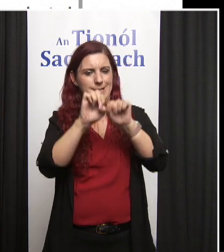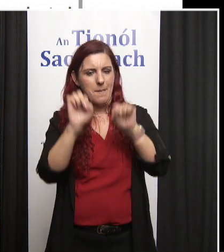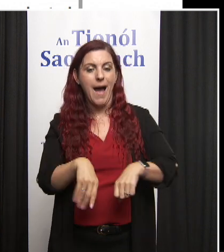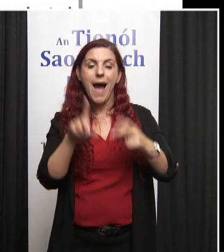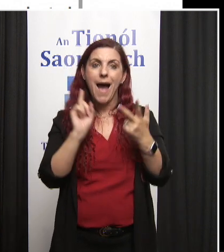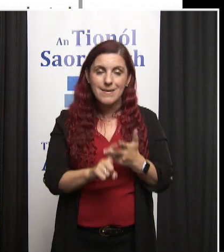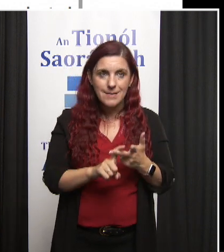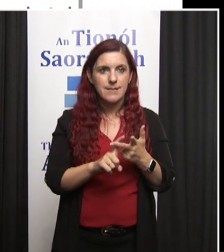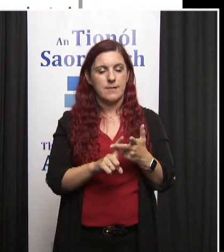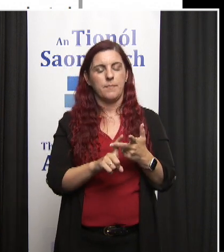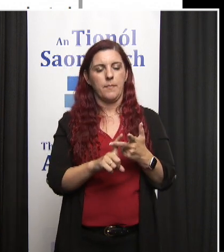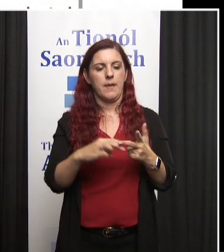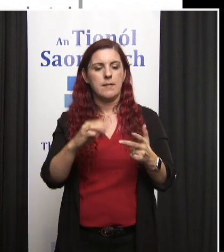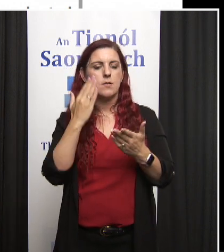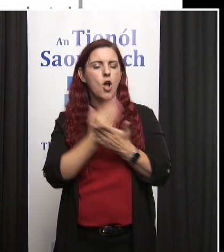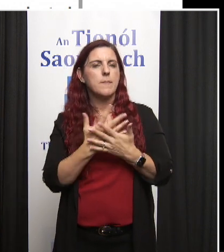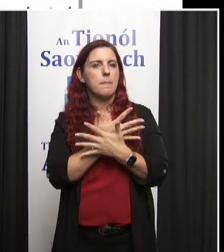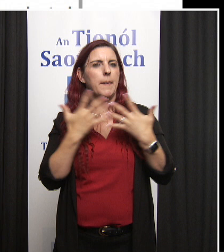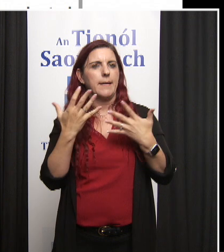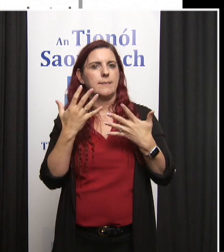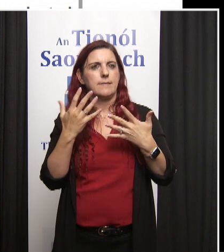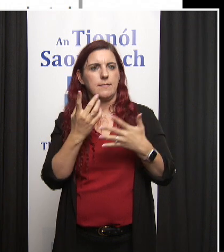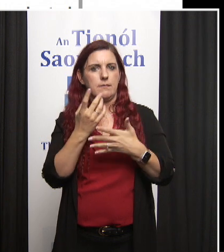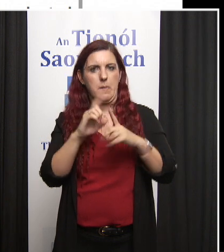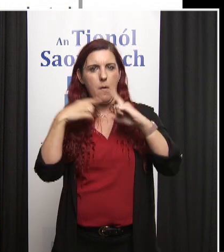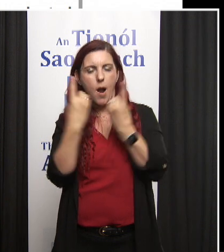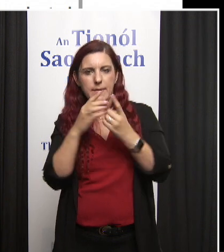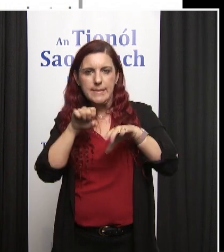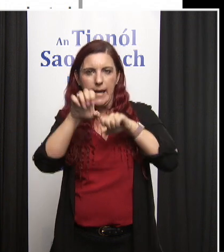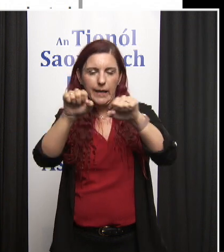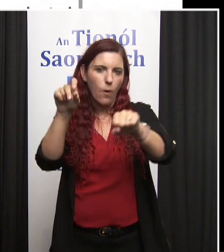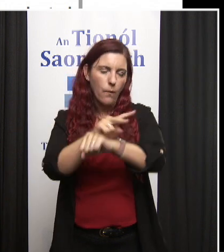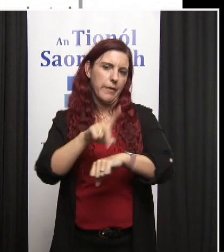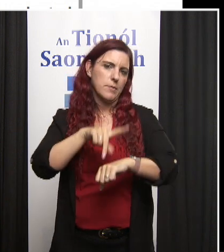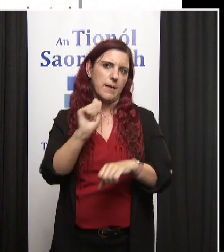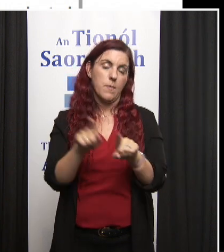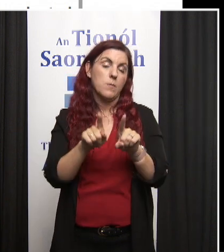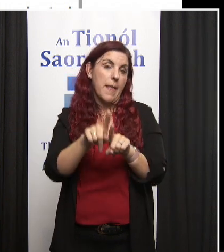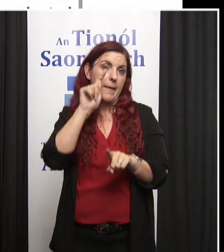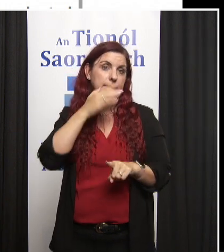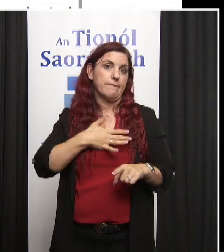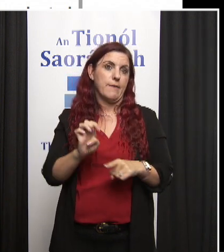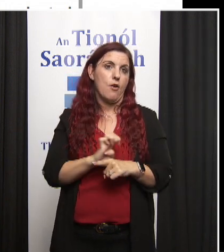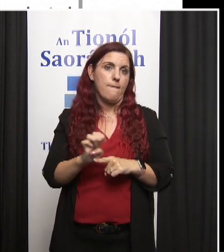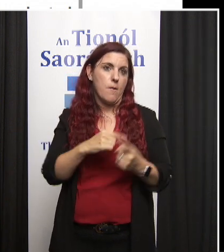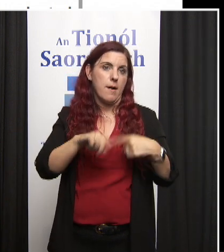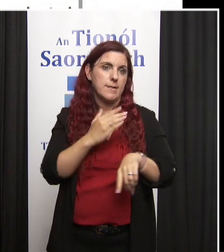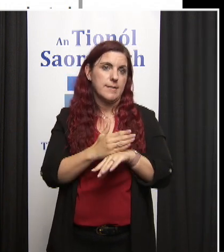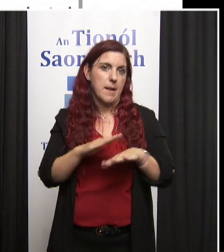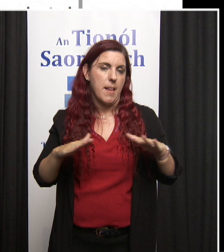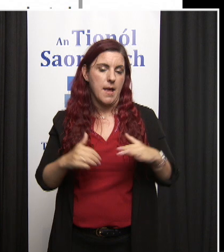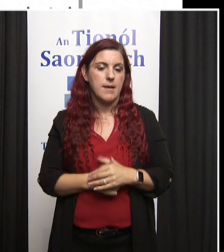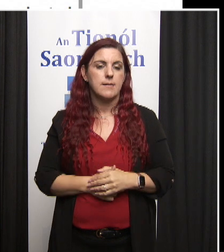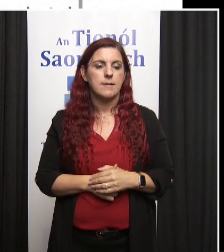also stops large parties from taking over the majority of votes, which is very important for people on our group, on our table.